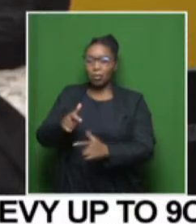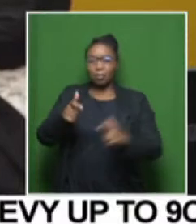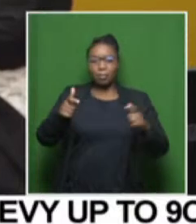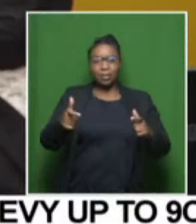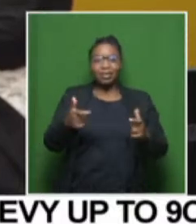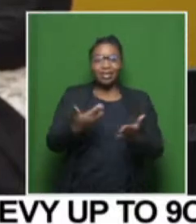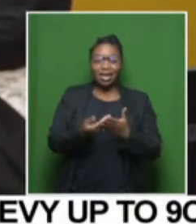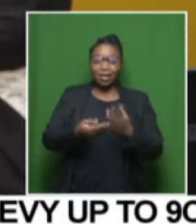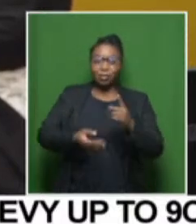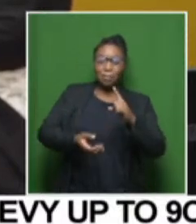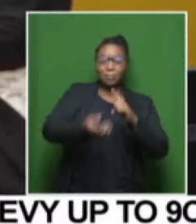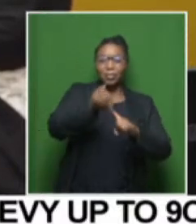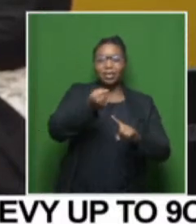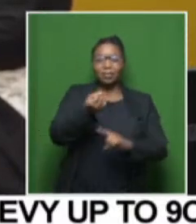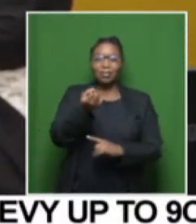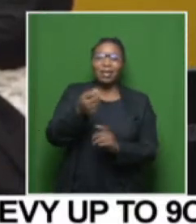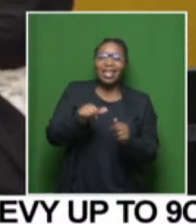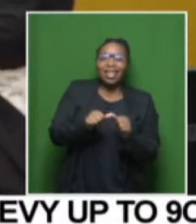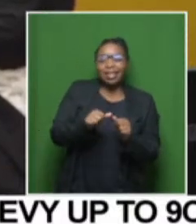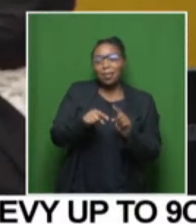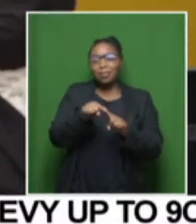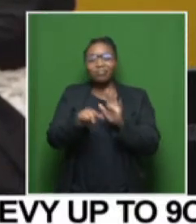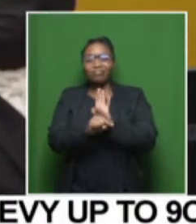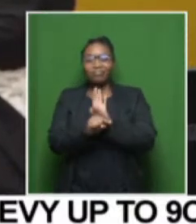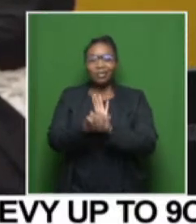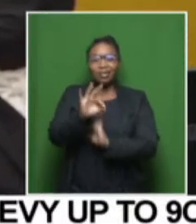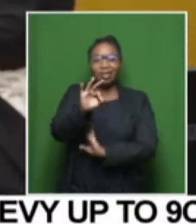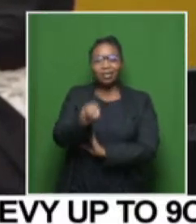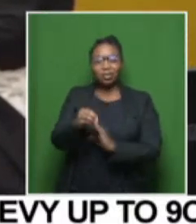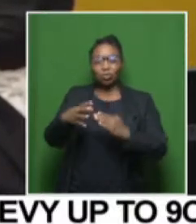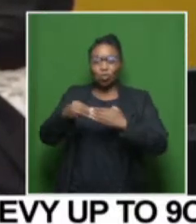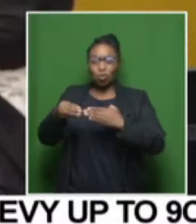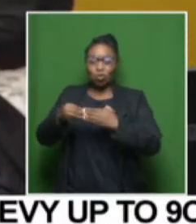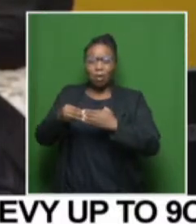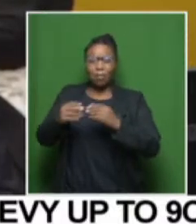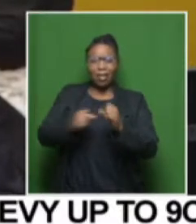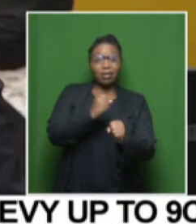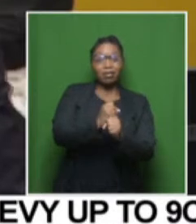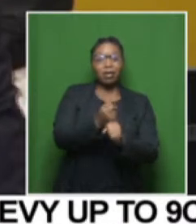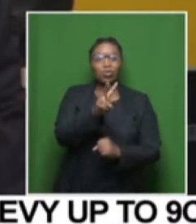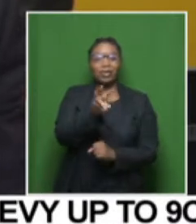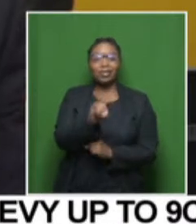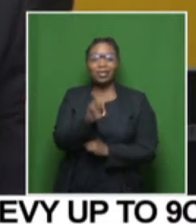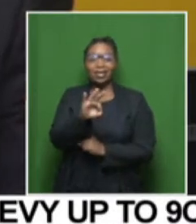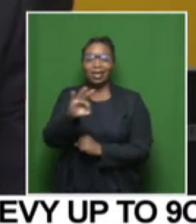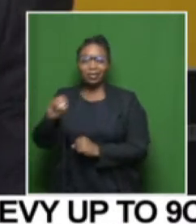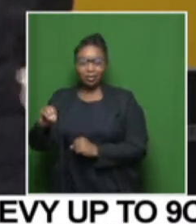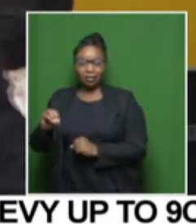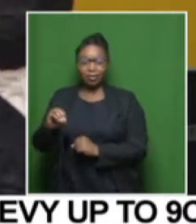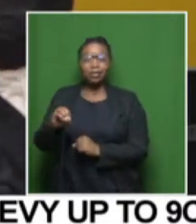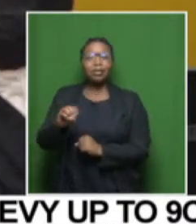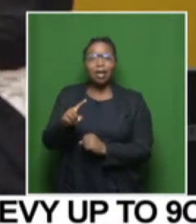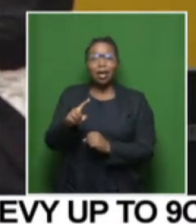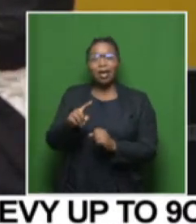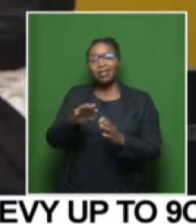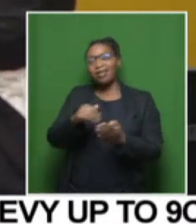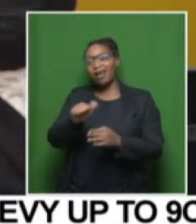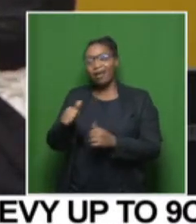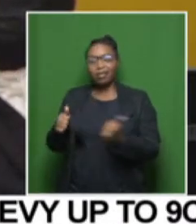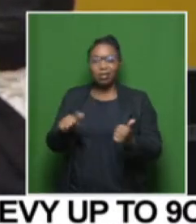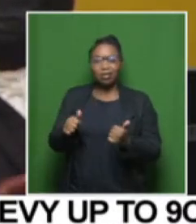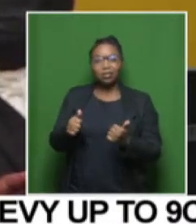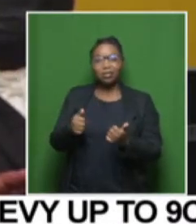$30 by 2030, and the allowance will rapidly fall away. As